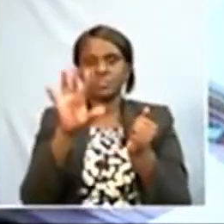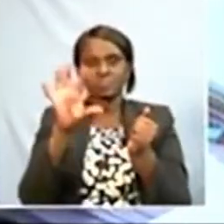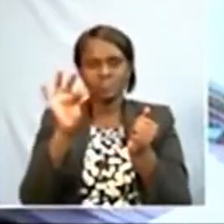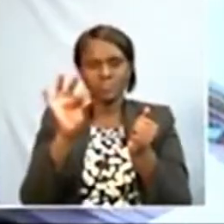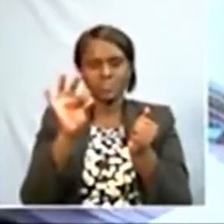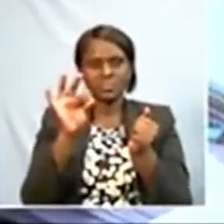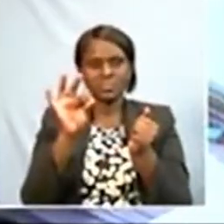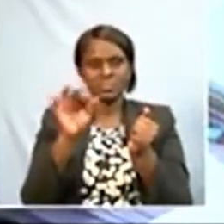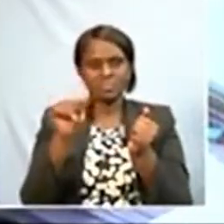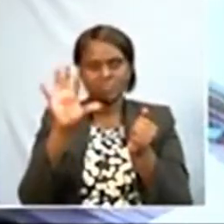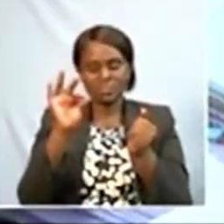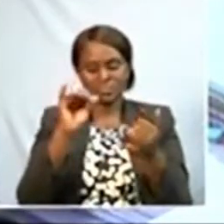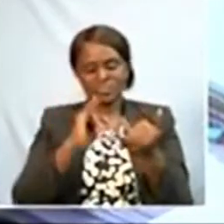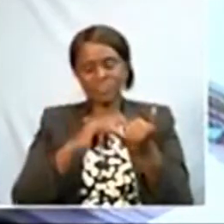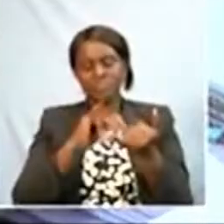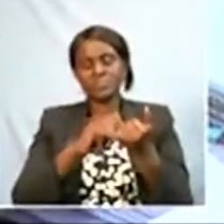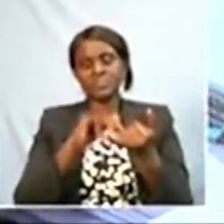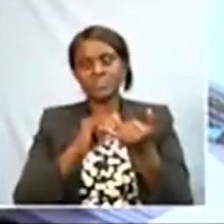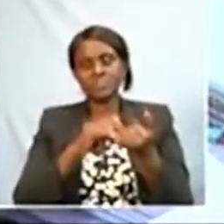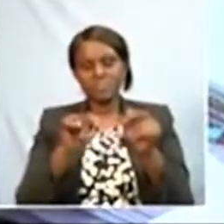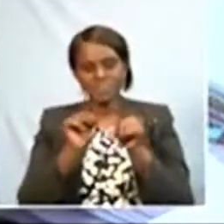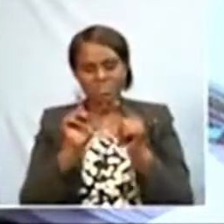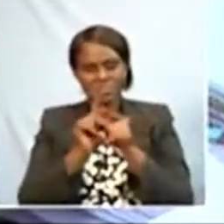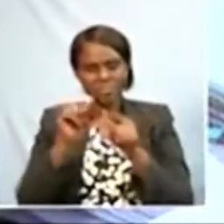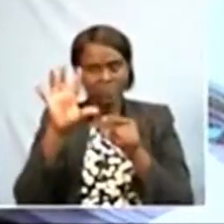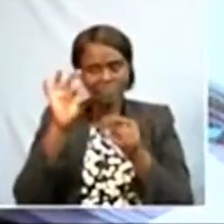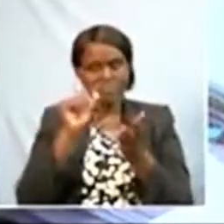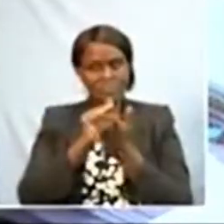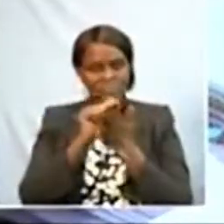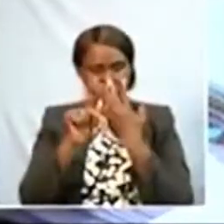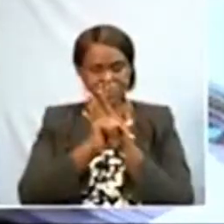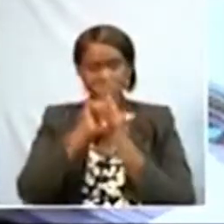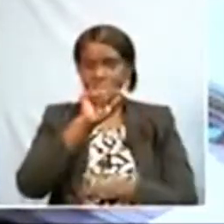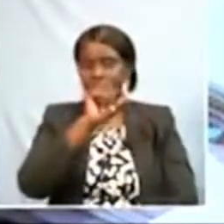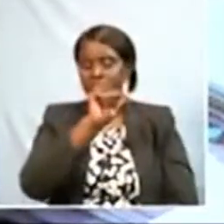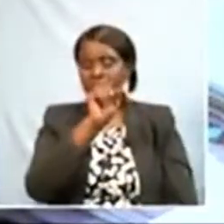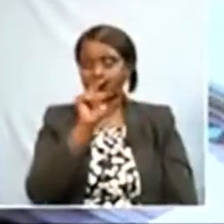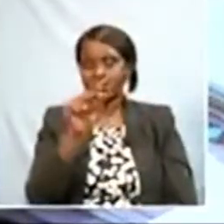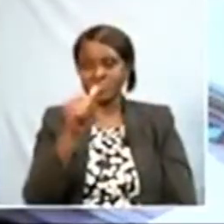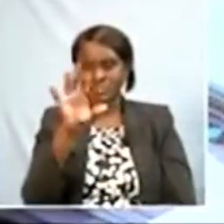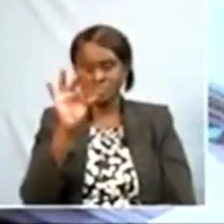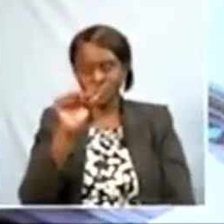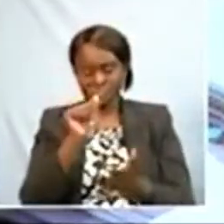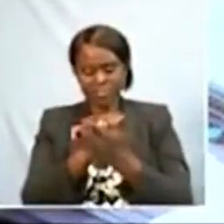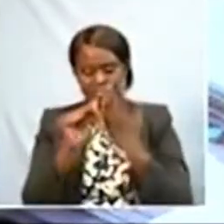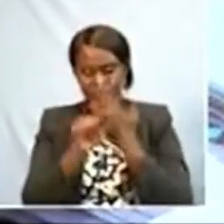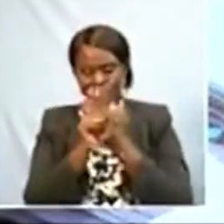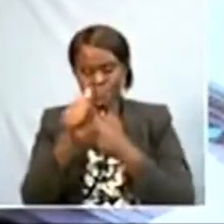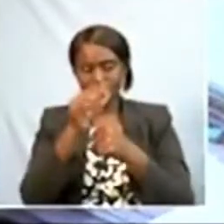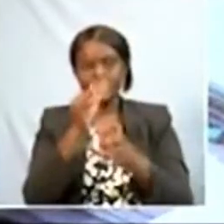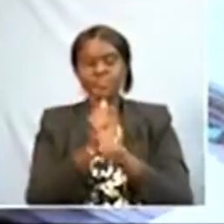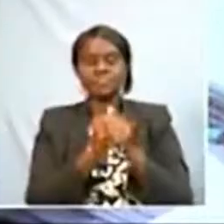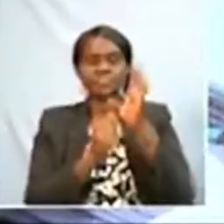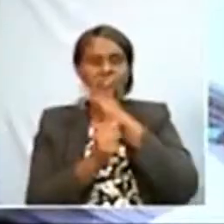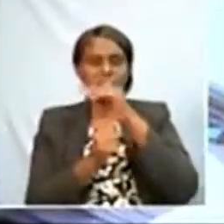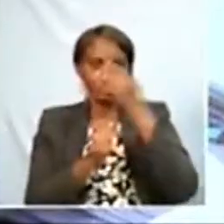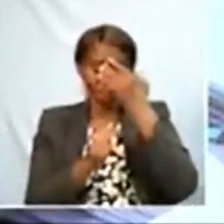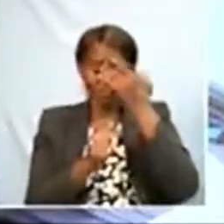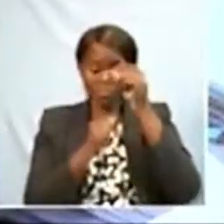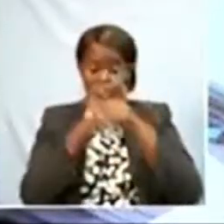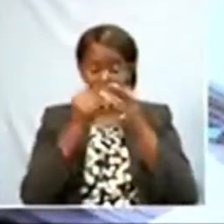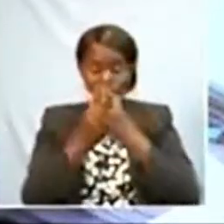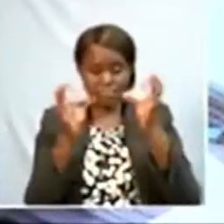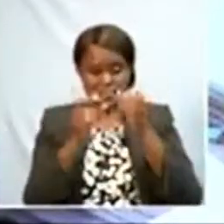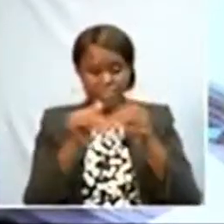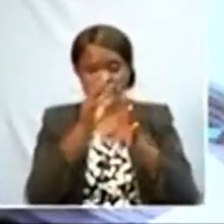19th September is 19th August 2022. 19th August, you received, or councils